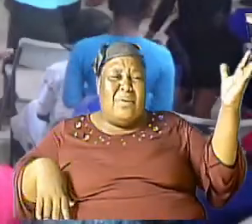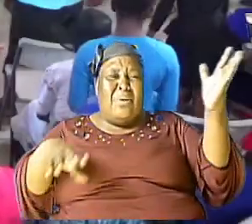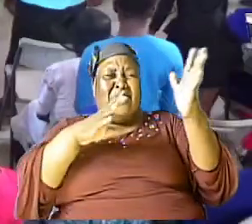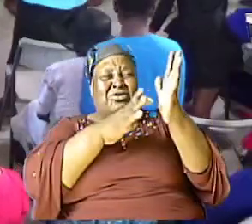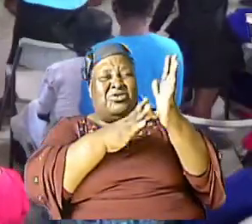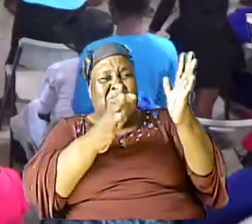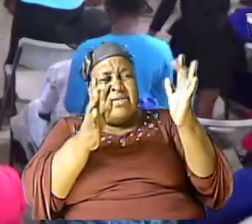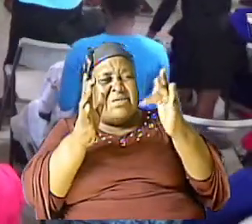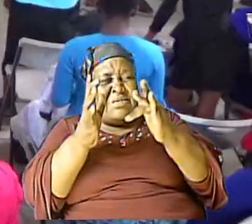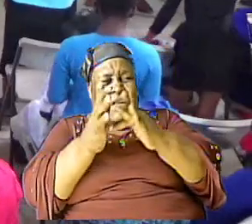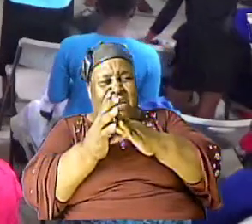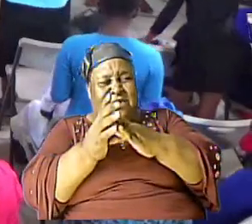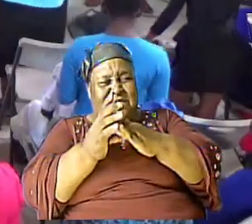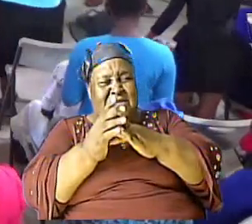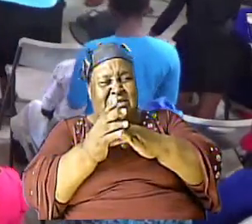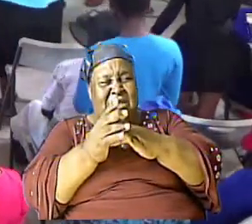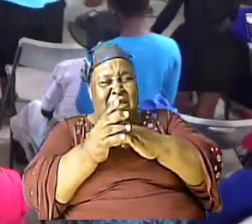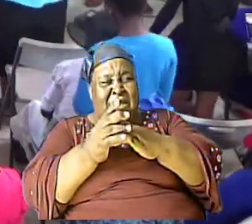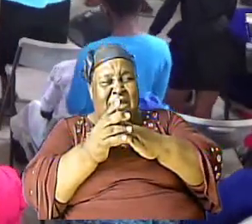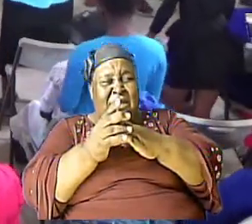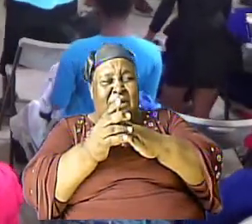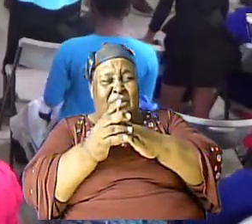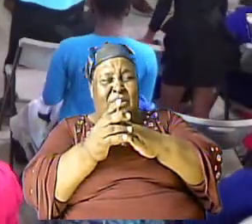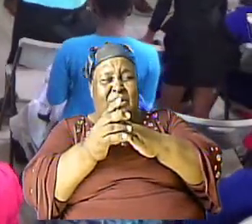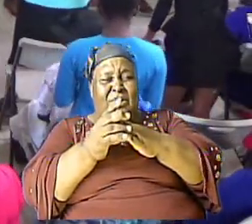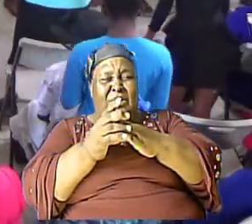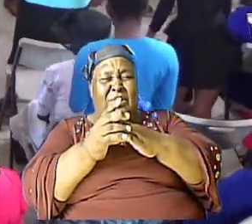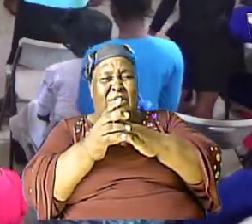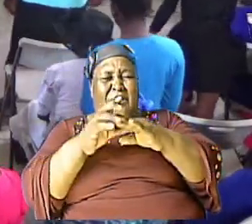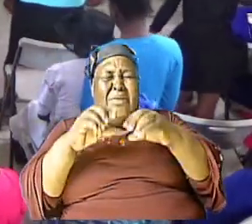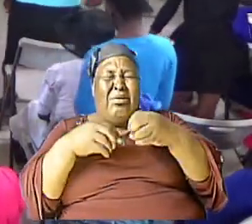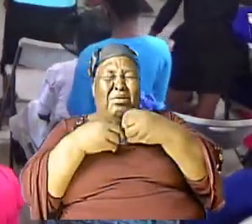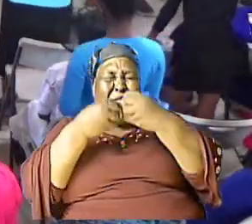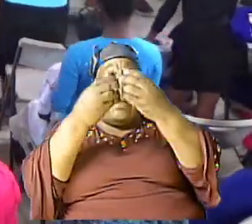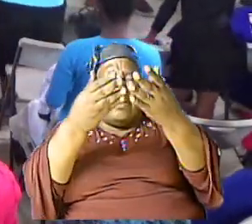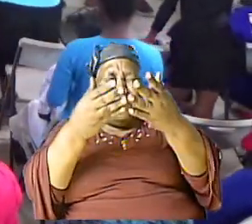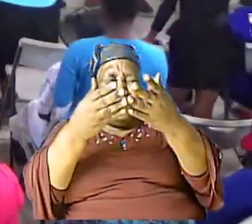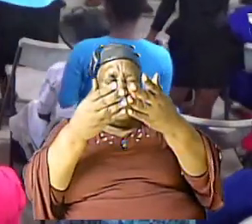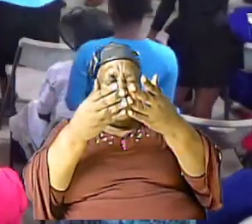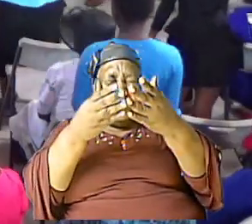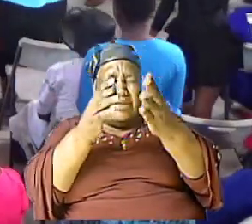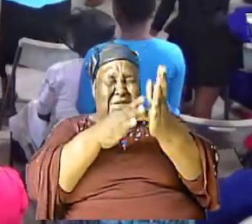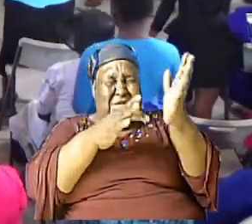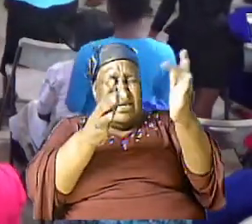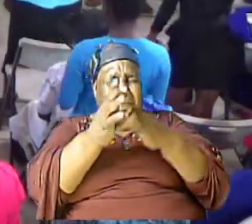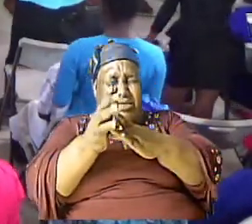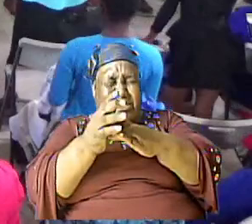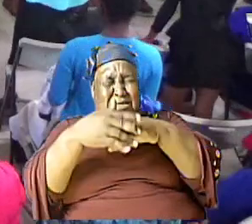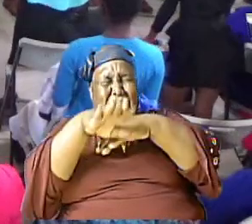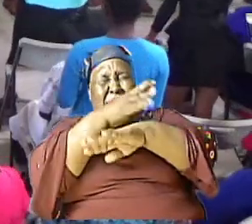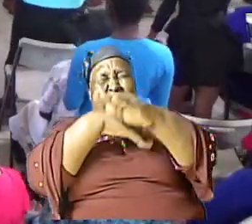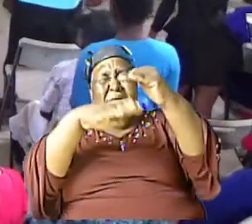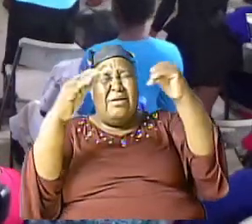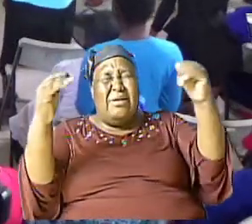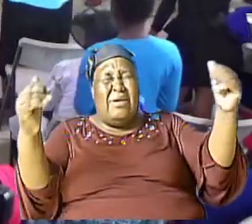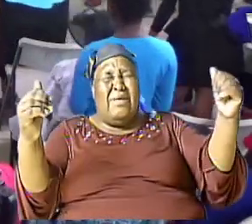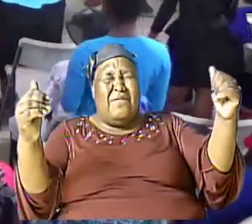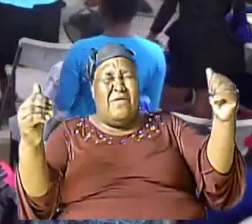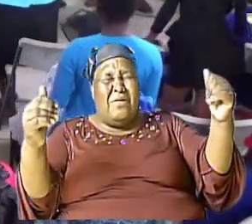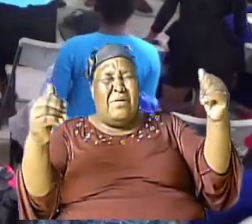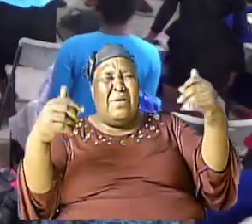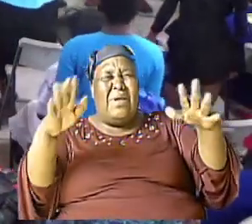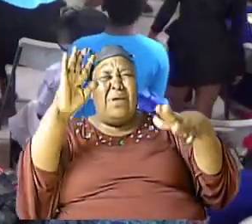of the world and shun the very appearance of evil. Have your own way. Let your name be